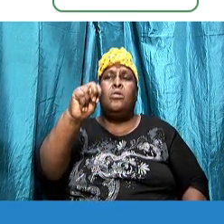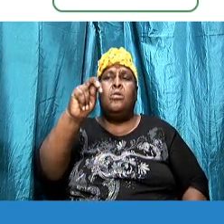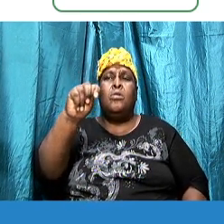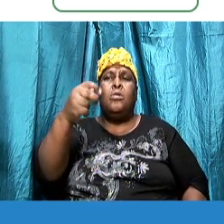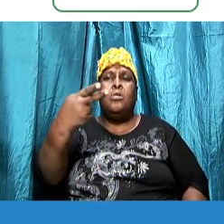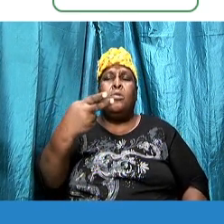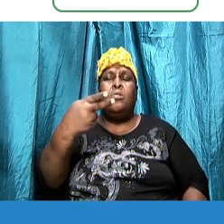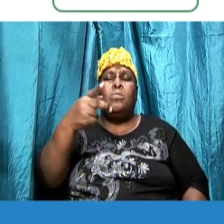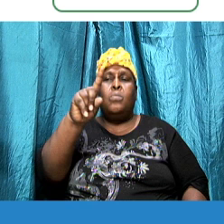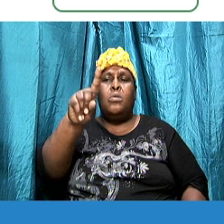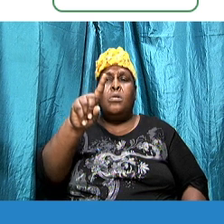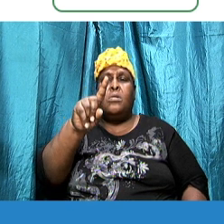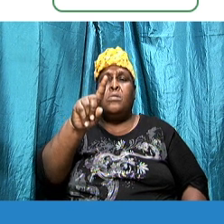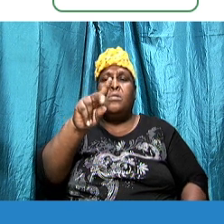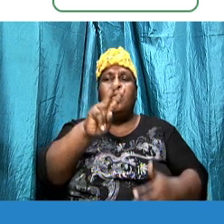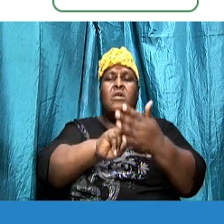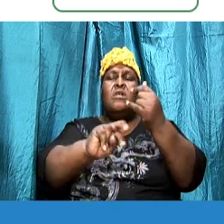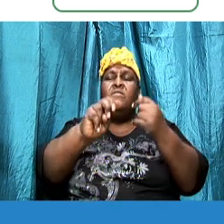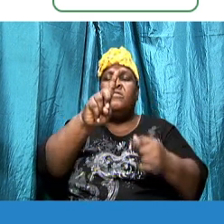verse 4 to 8.